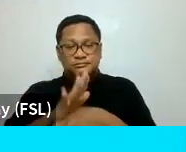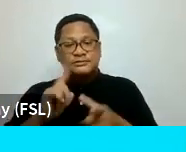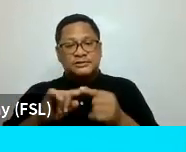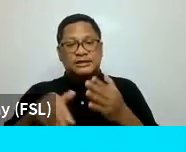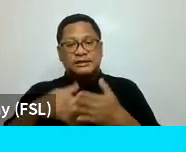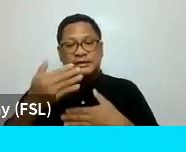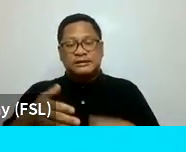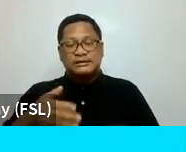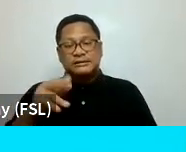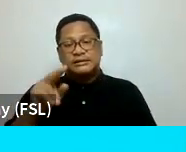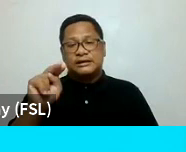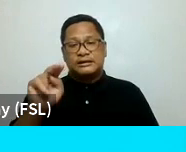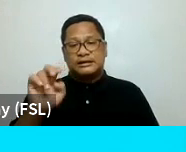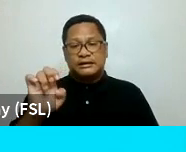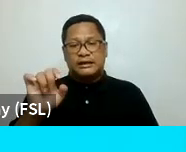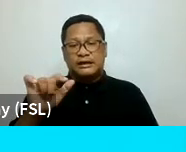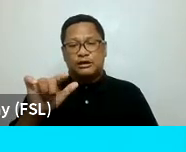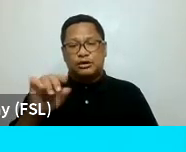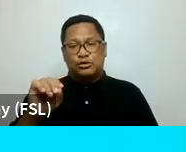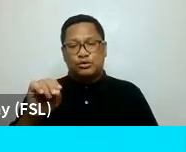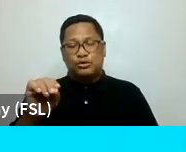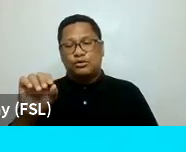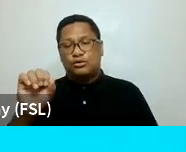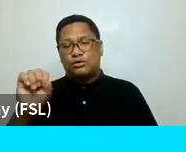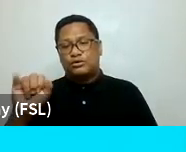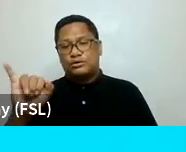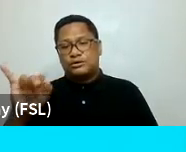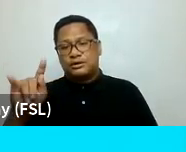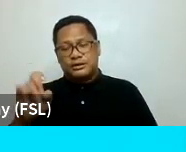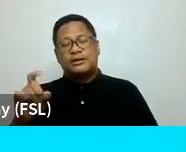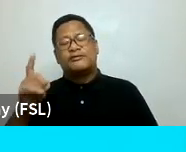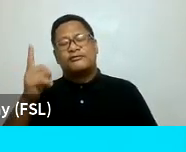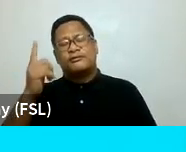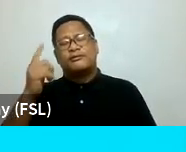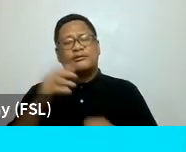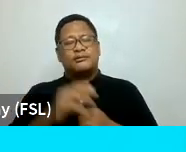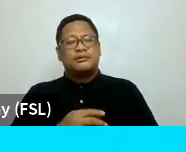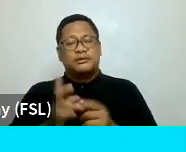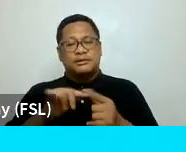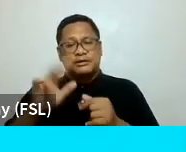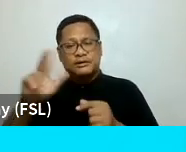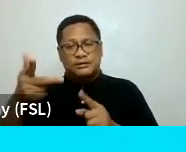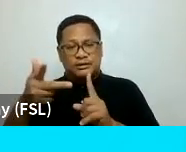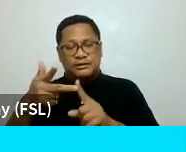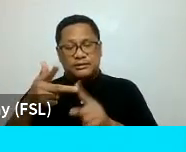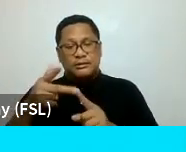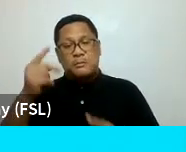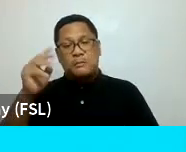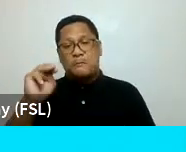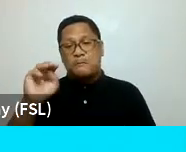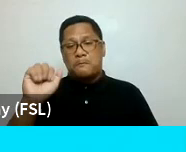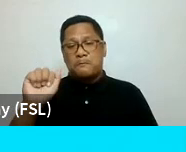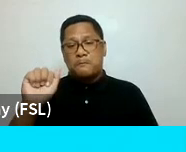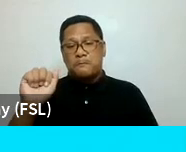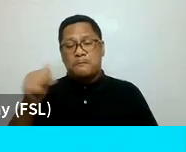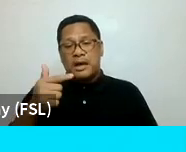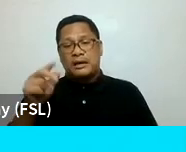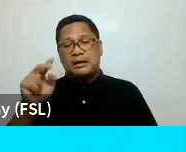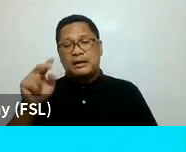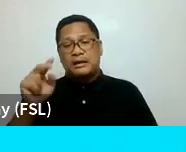negosyete. Mga yun, talaga pong cottage and small business. And the third is magnegosyo. In the